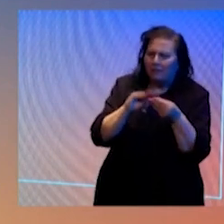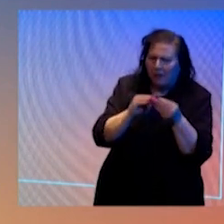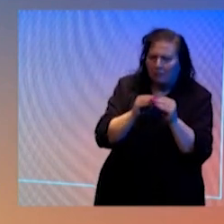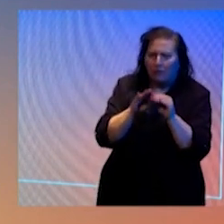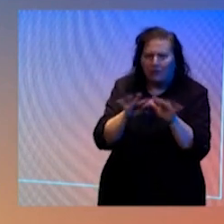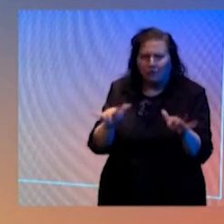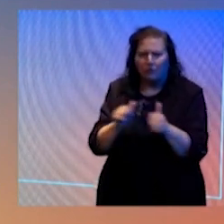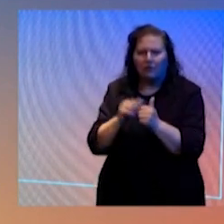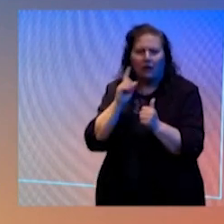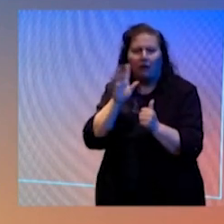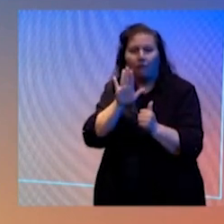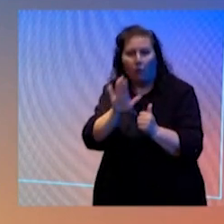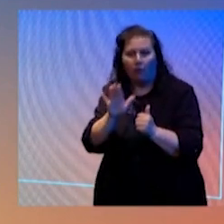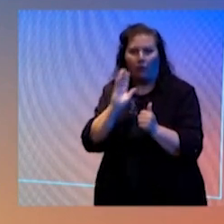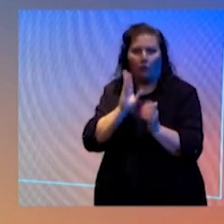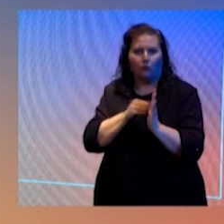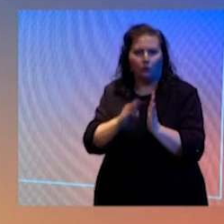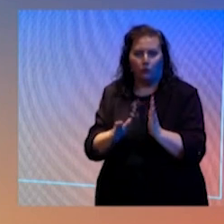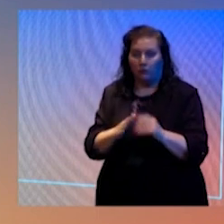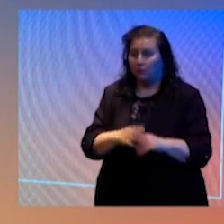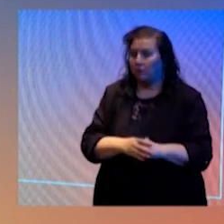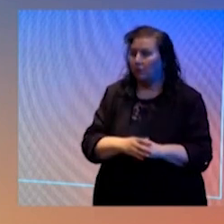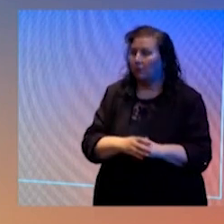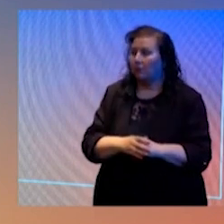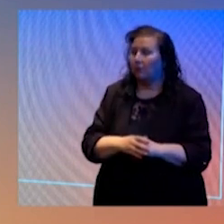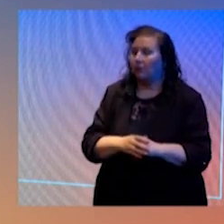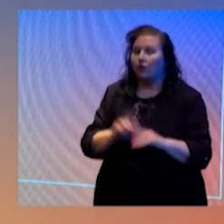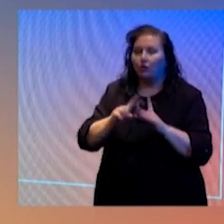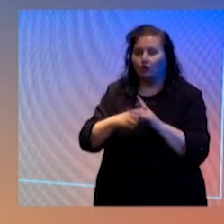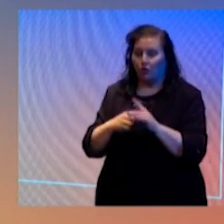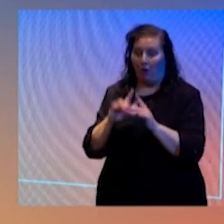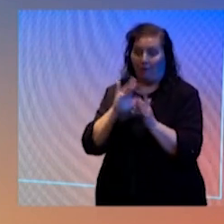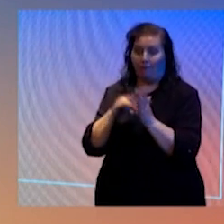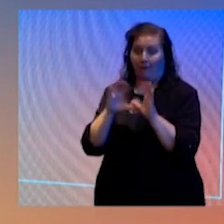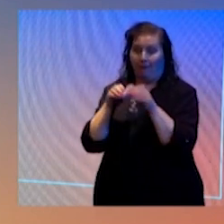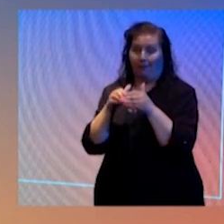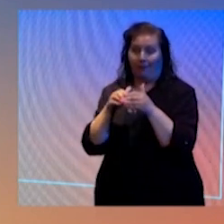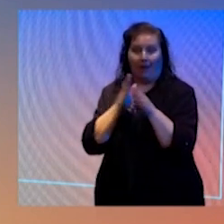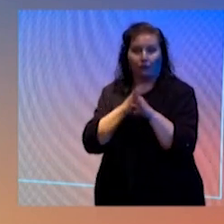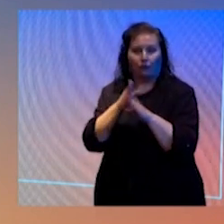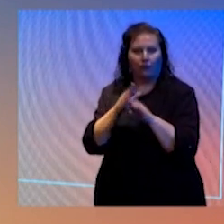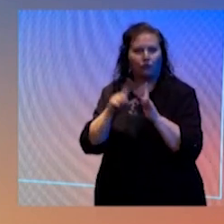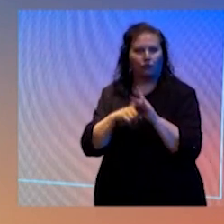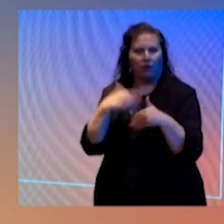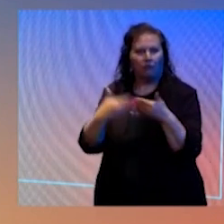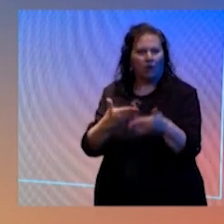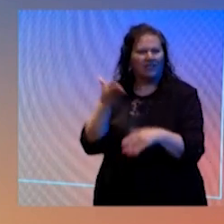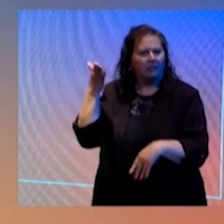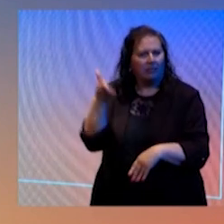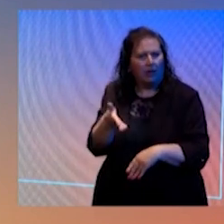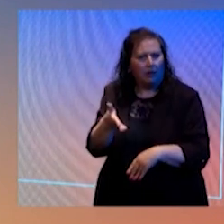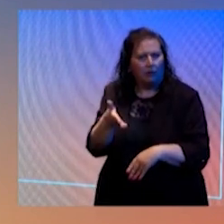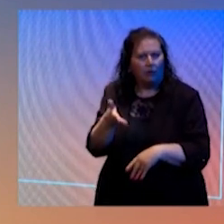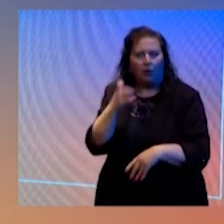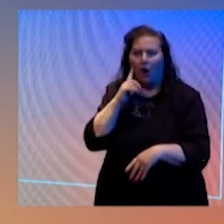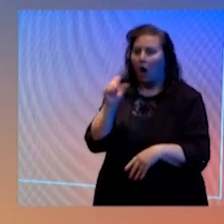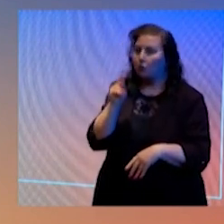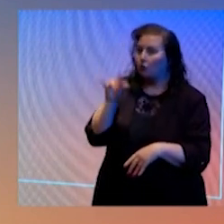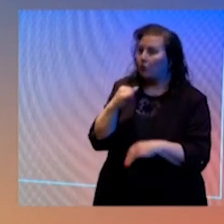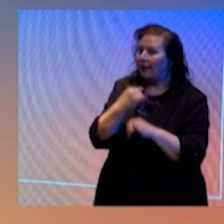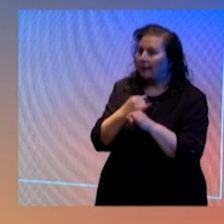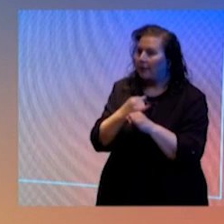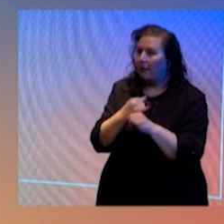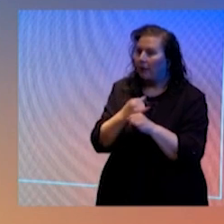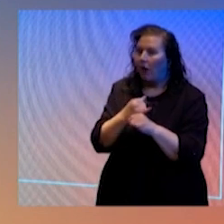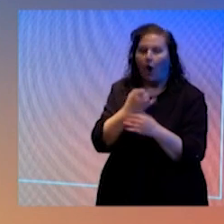students. We'll be able to help people launch middle-class careers and make sure that our SUNY campuses are